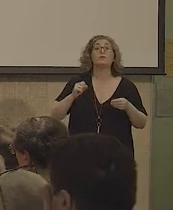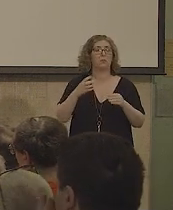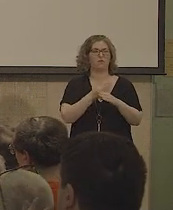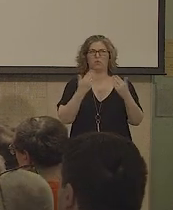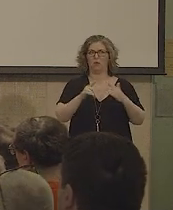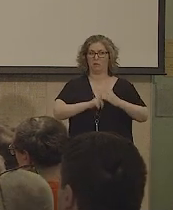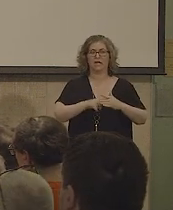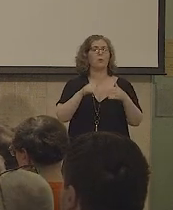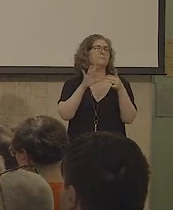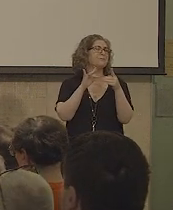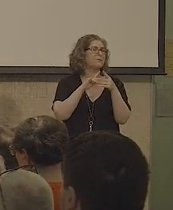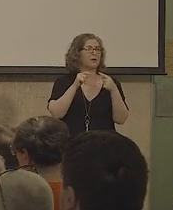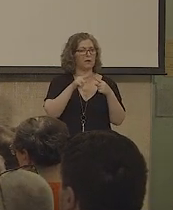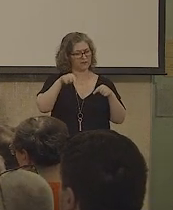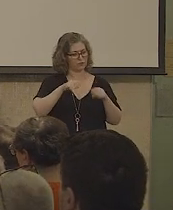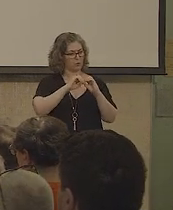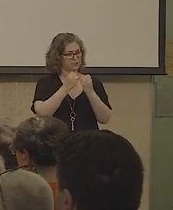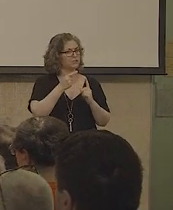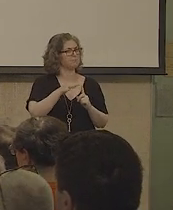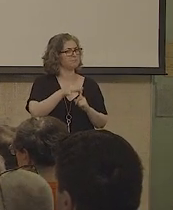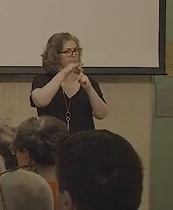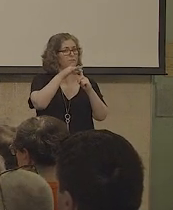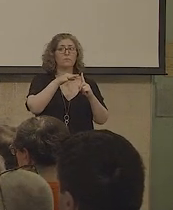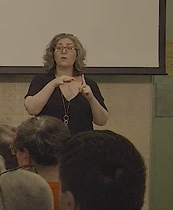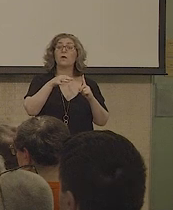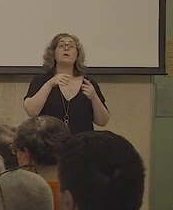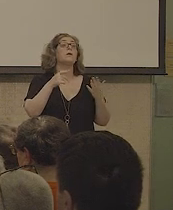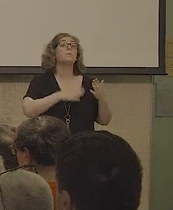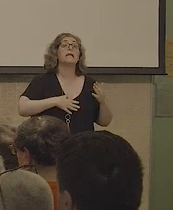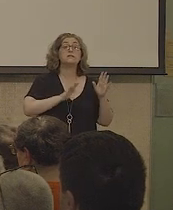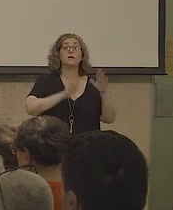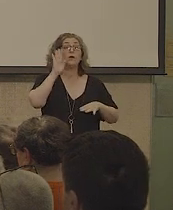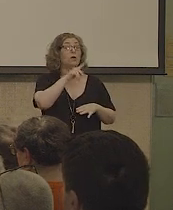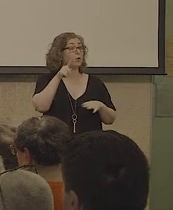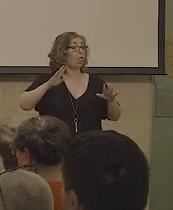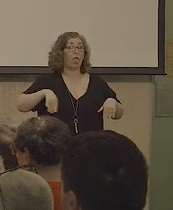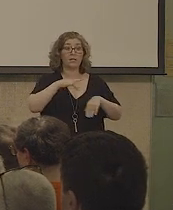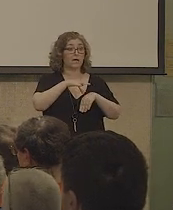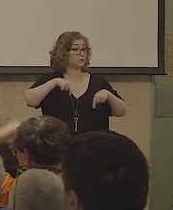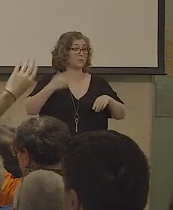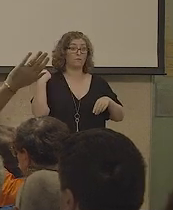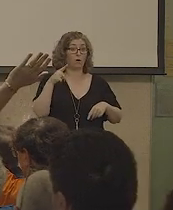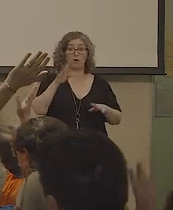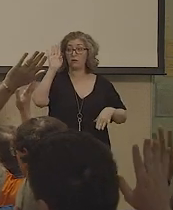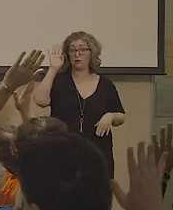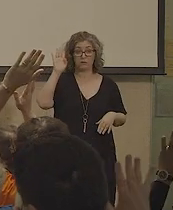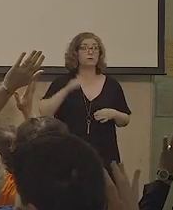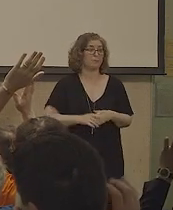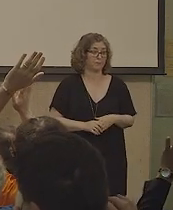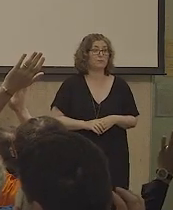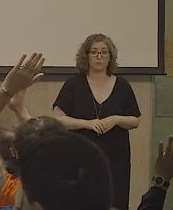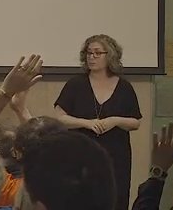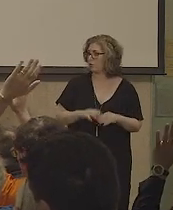say a word about this unusual organization. Can I see a show of hands of people who have never been here before?